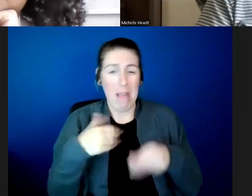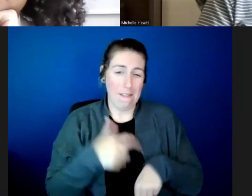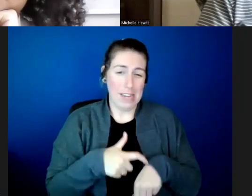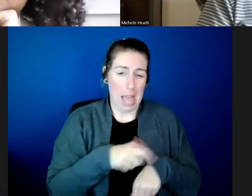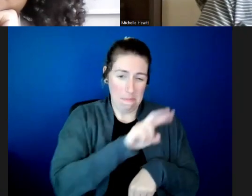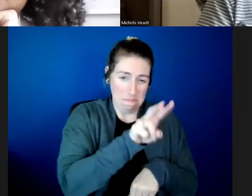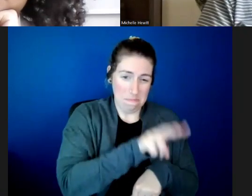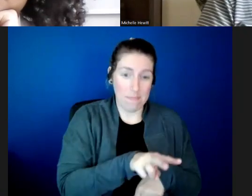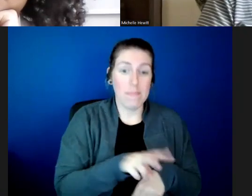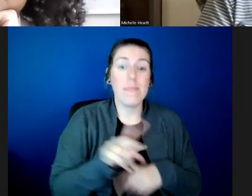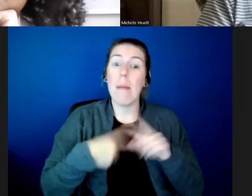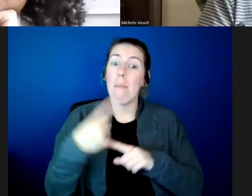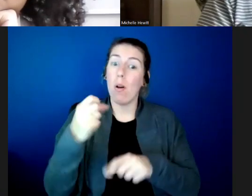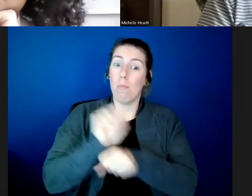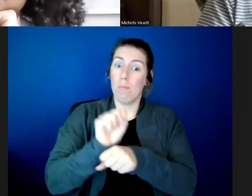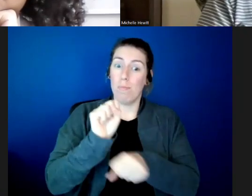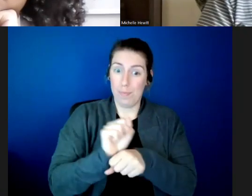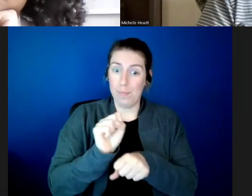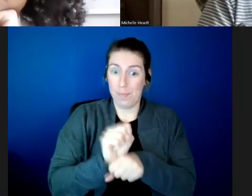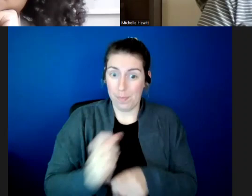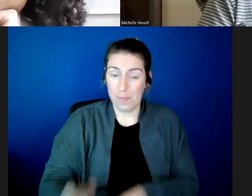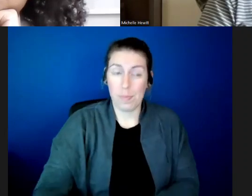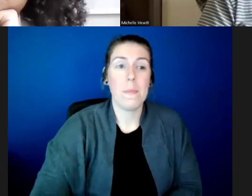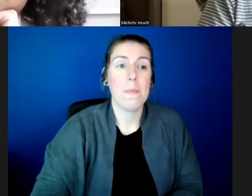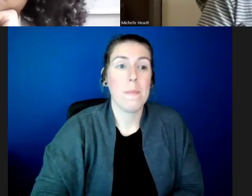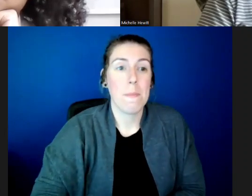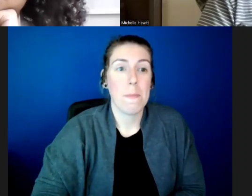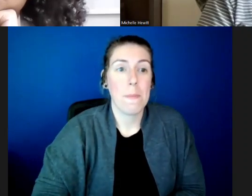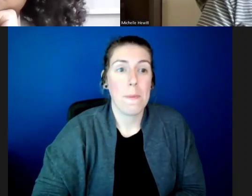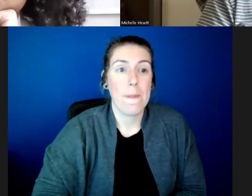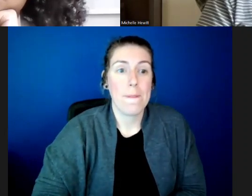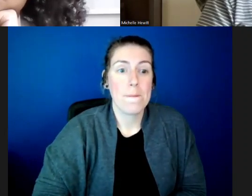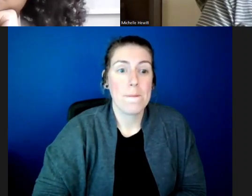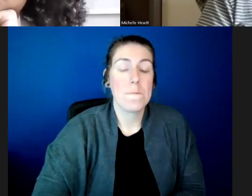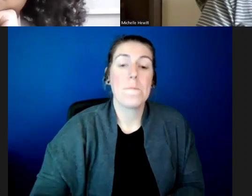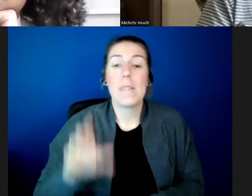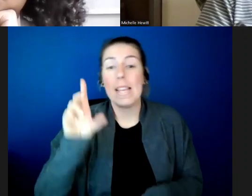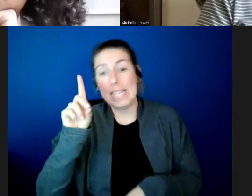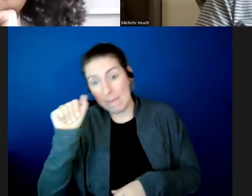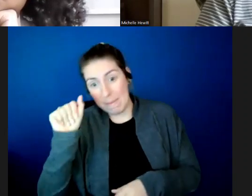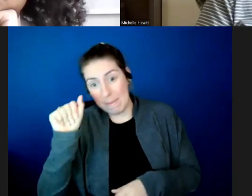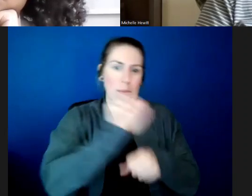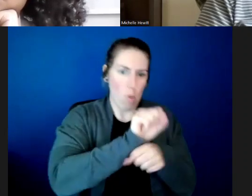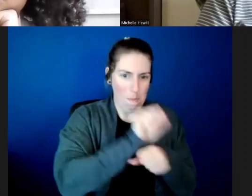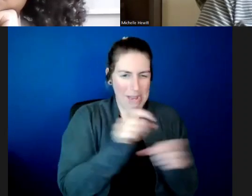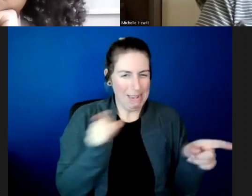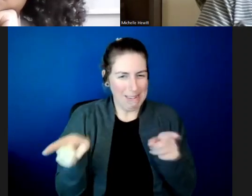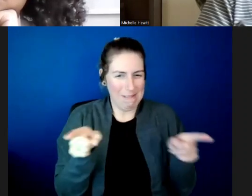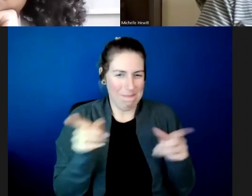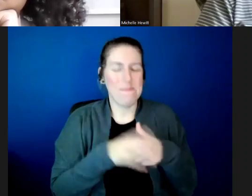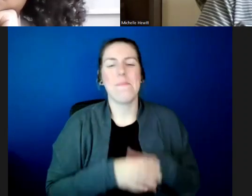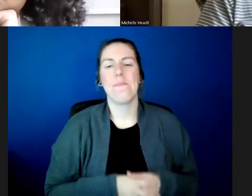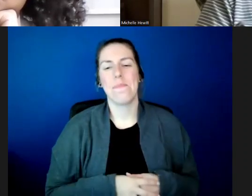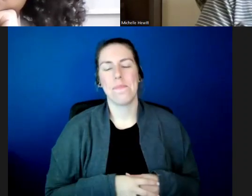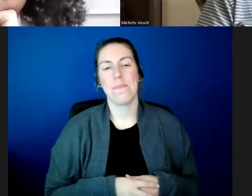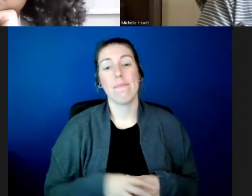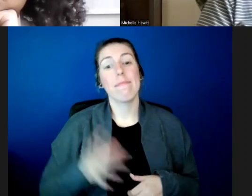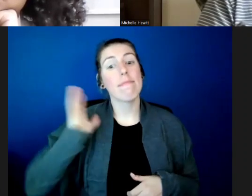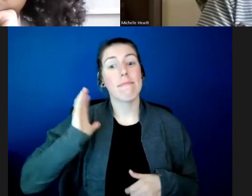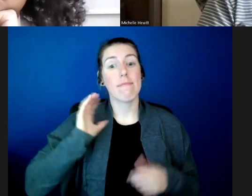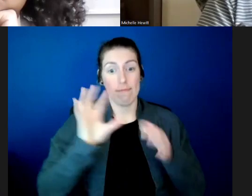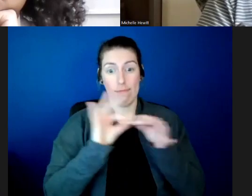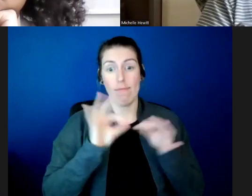is employment, right? Employment and disability. And I talked about before that, you know, that BC had